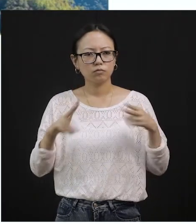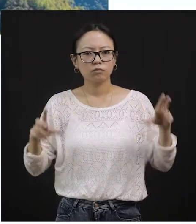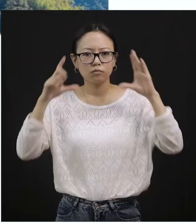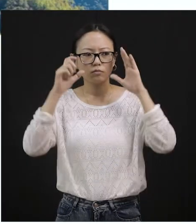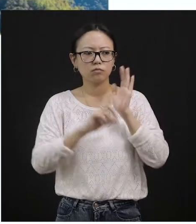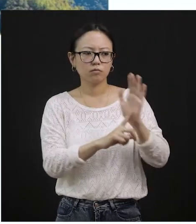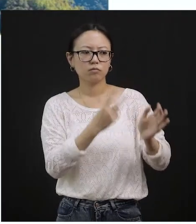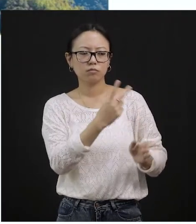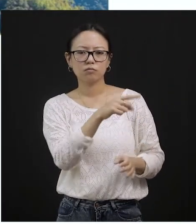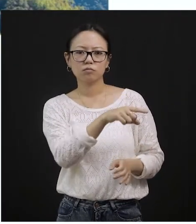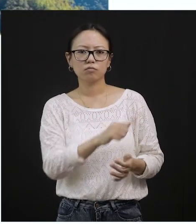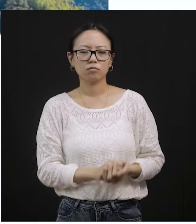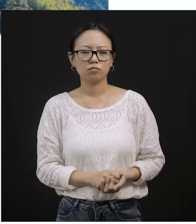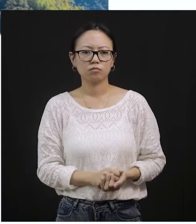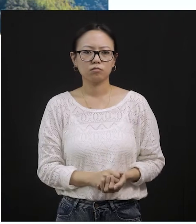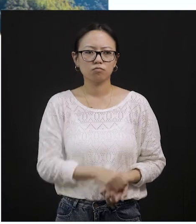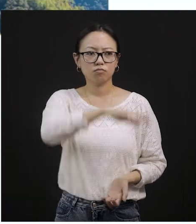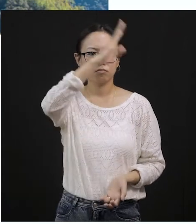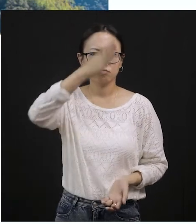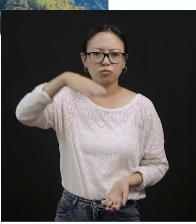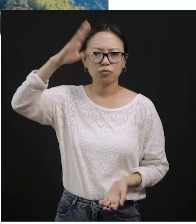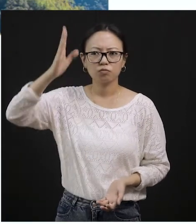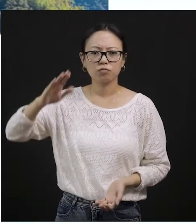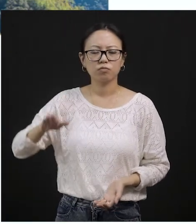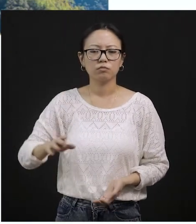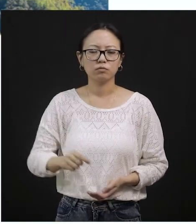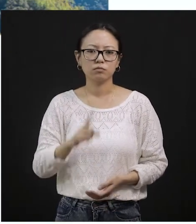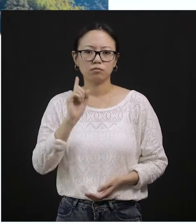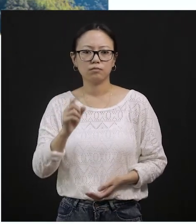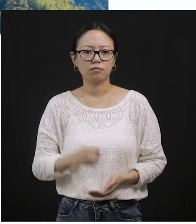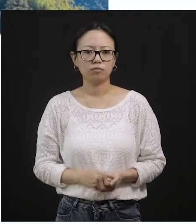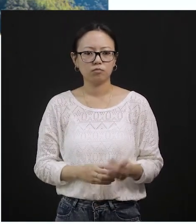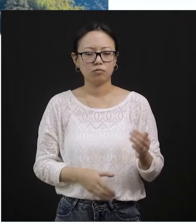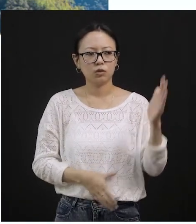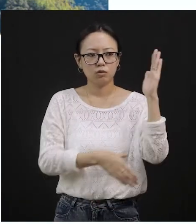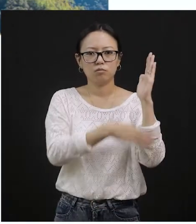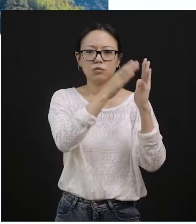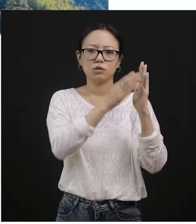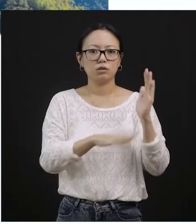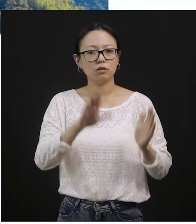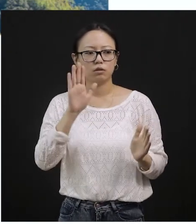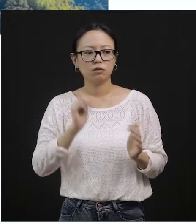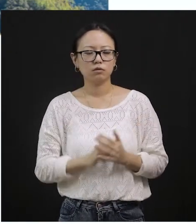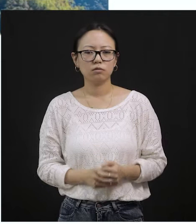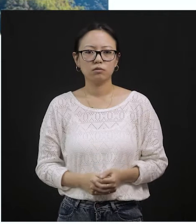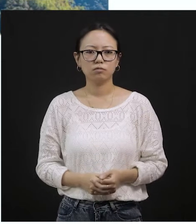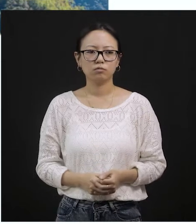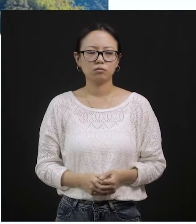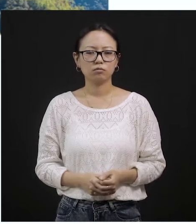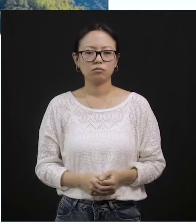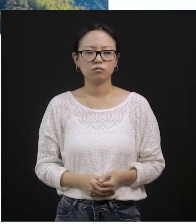here, it's such a hilly area, but you can see a house here, yeah? And also this building,